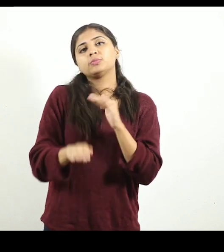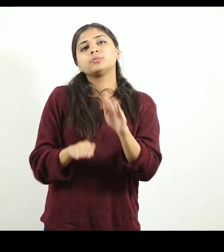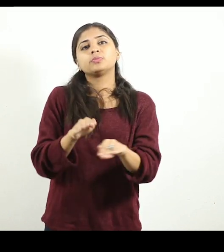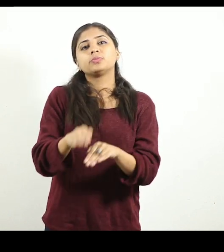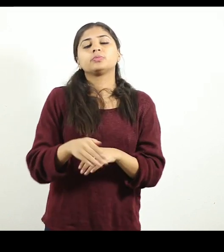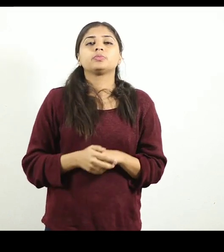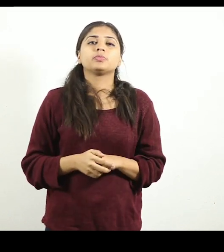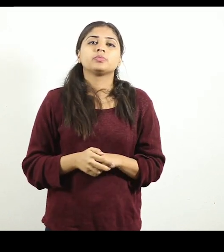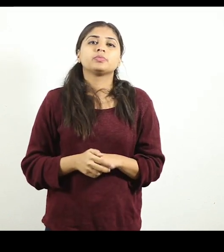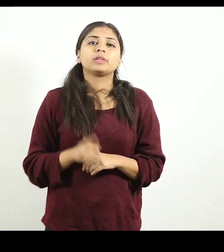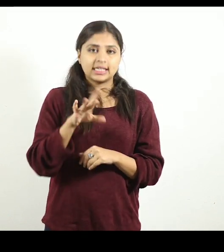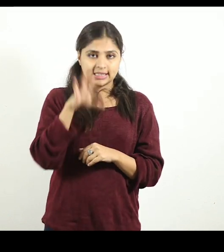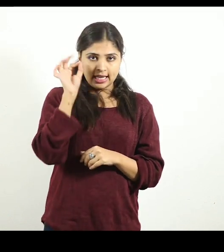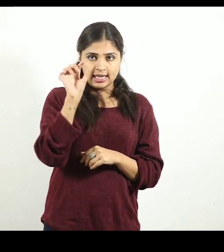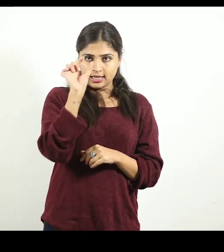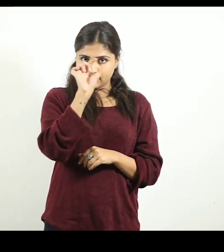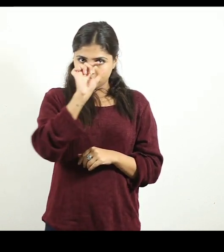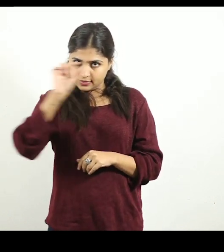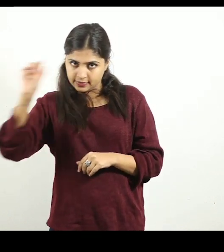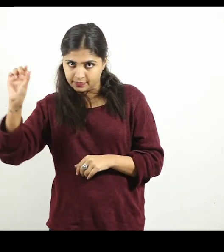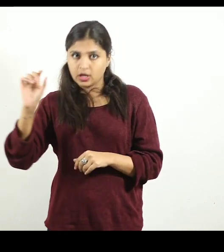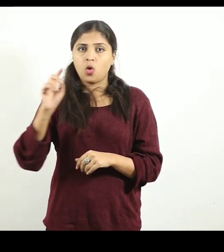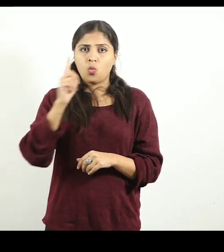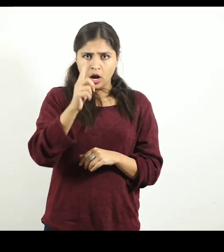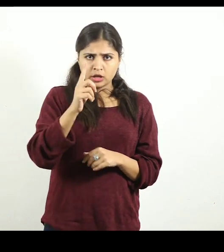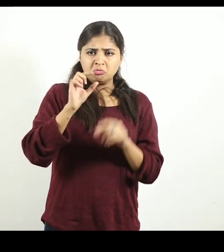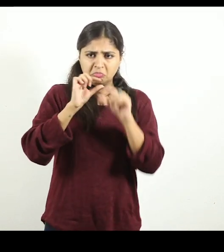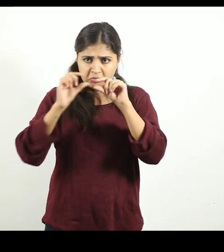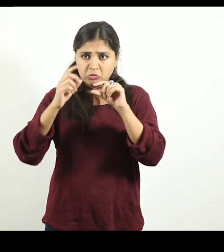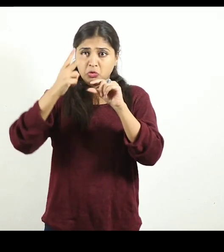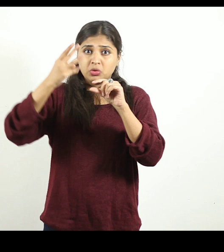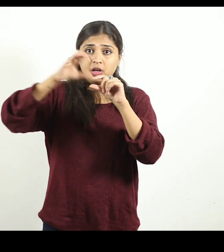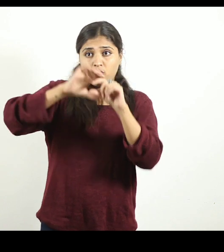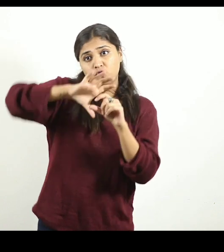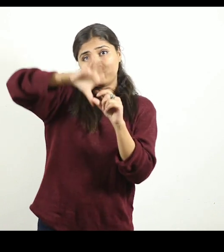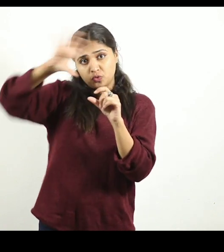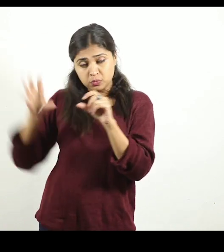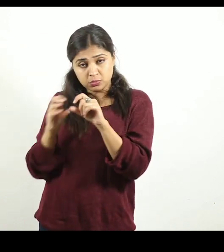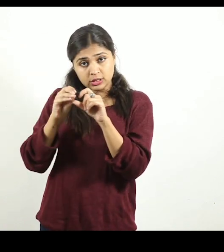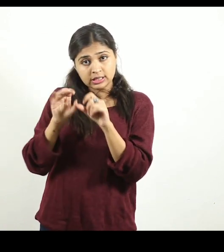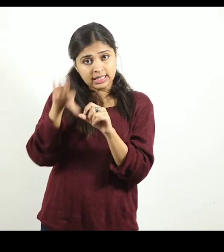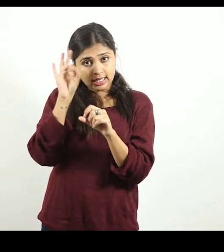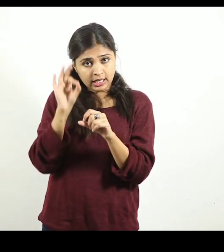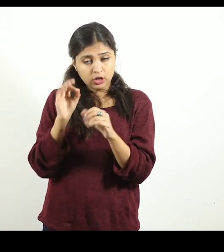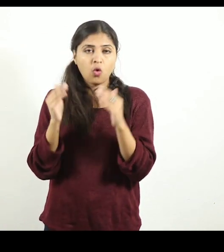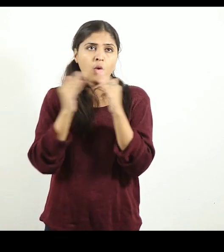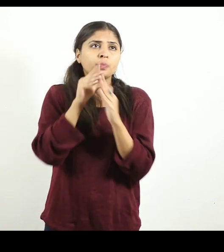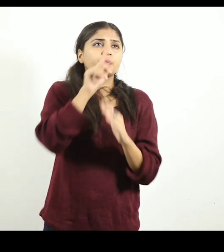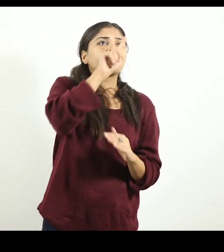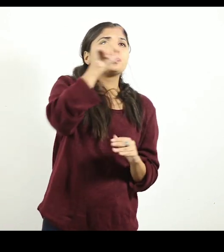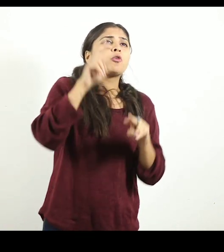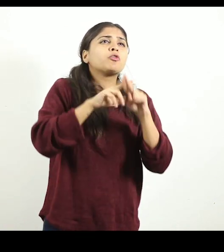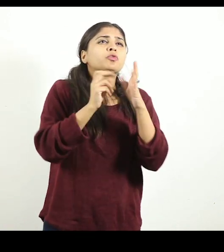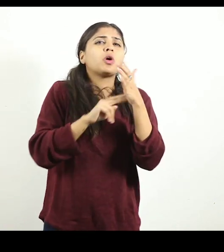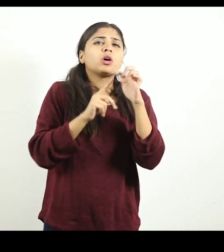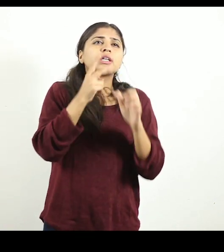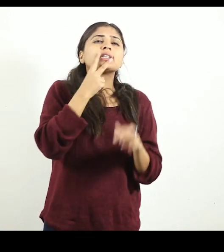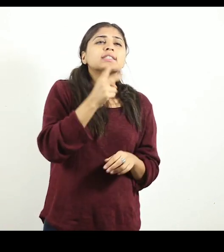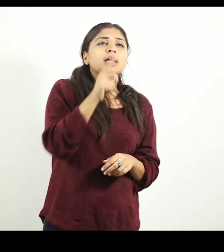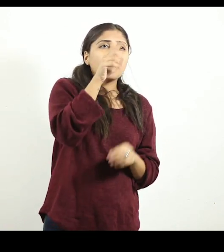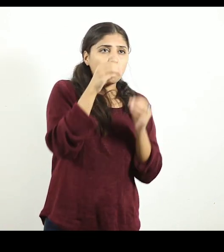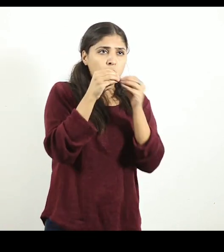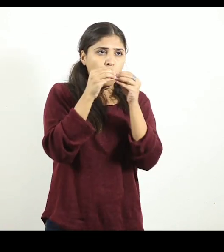given below. Select the cell, range of cells or text. Go to Home tab in the Font group. Click on the bold, italics or